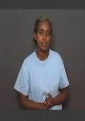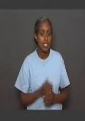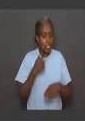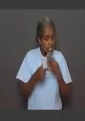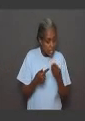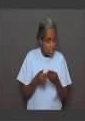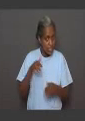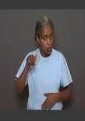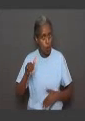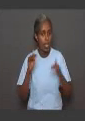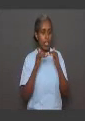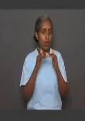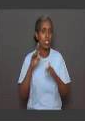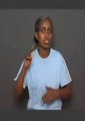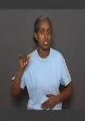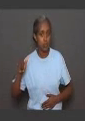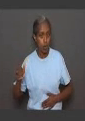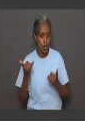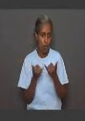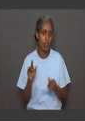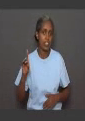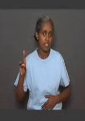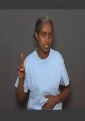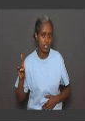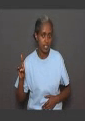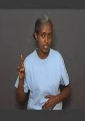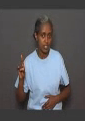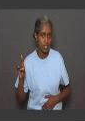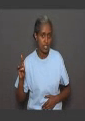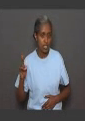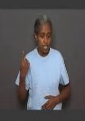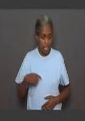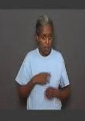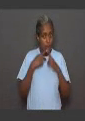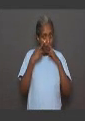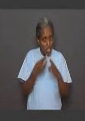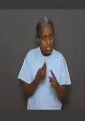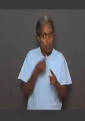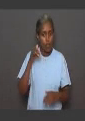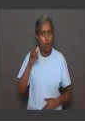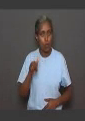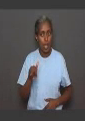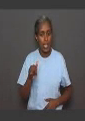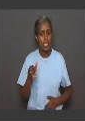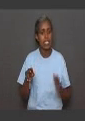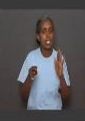Since y equals dy over d, our answer for y